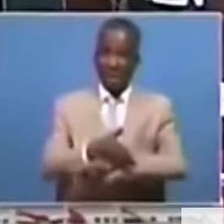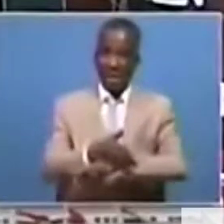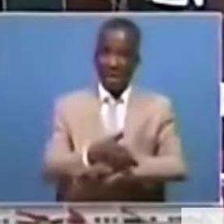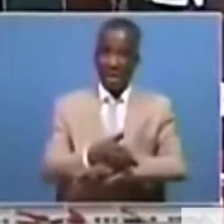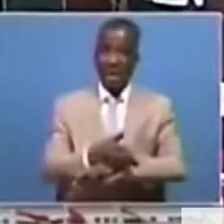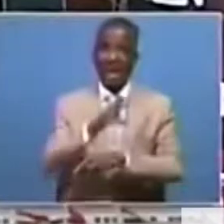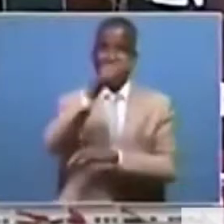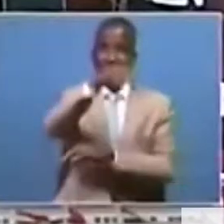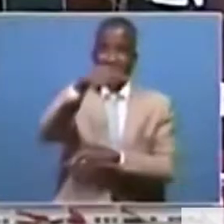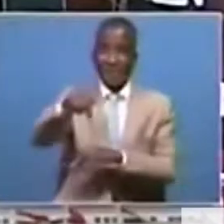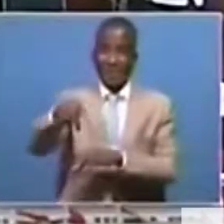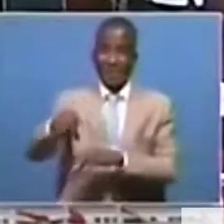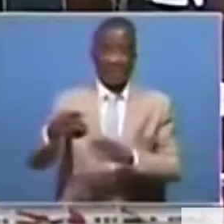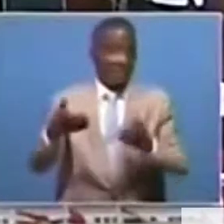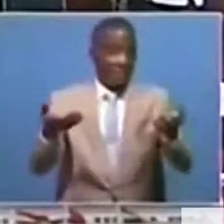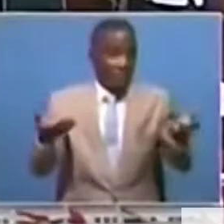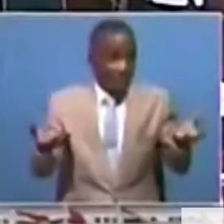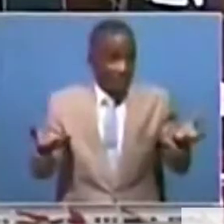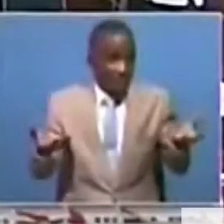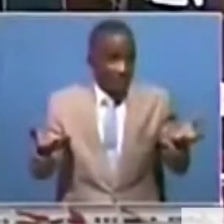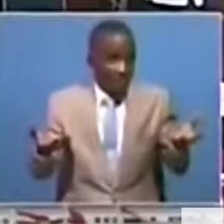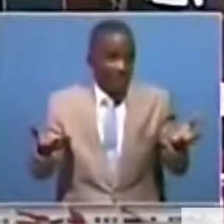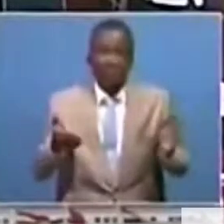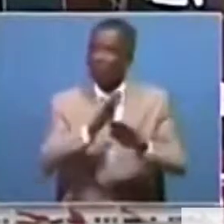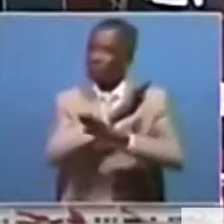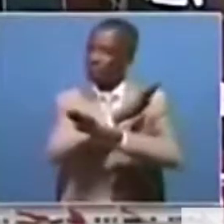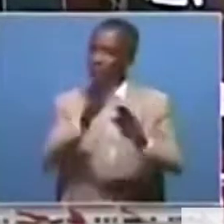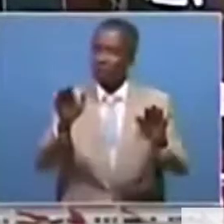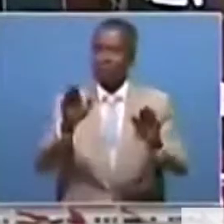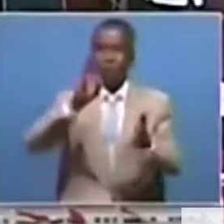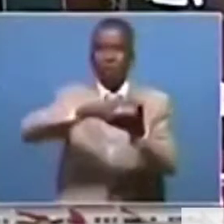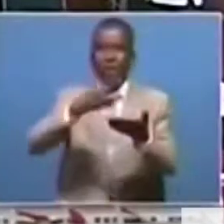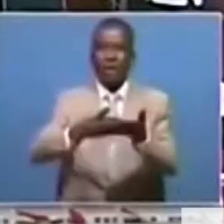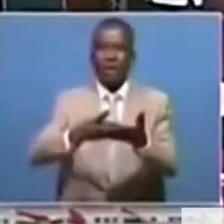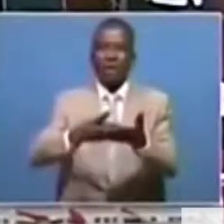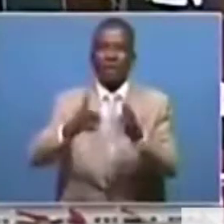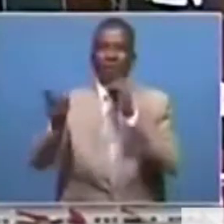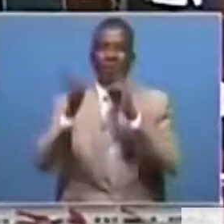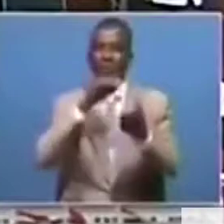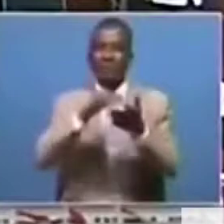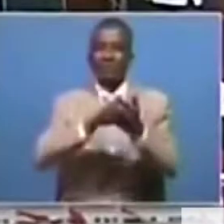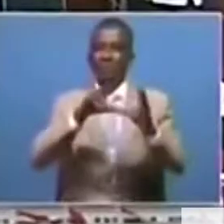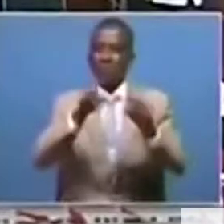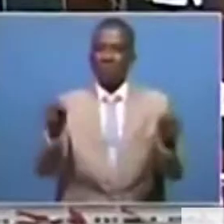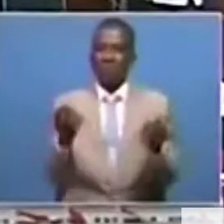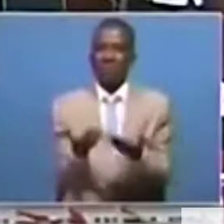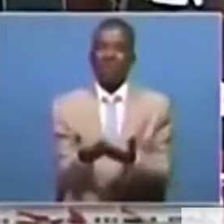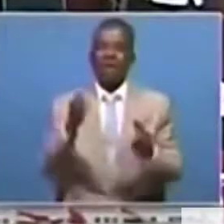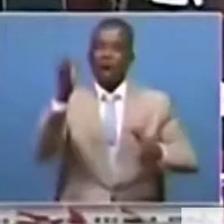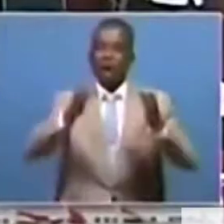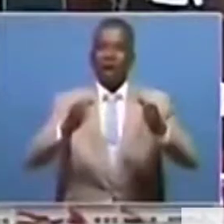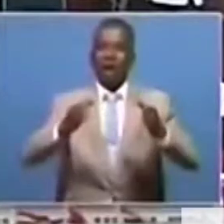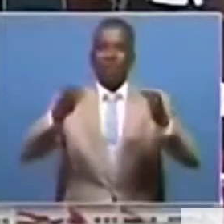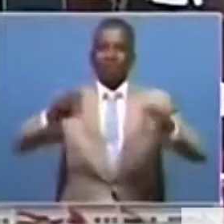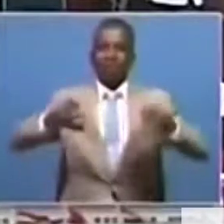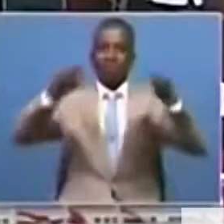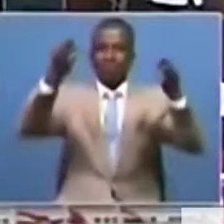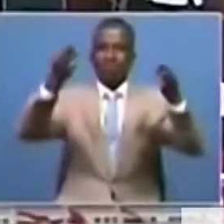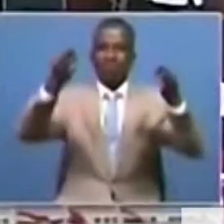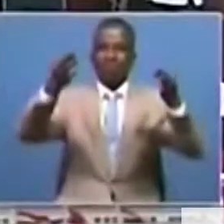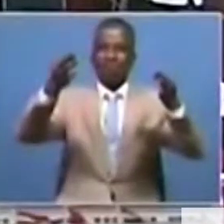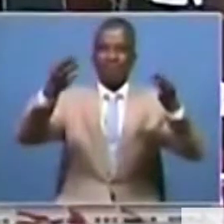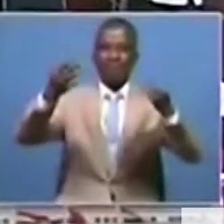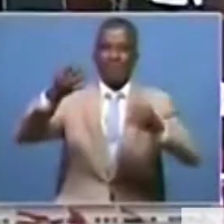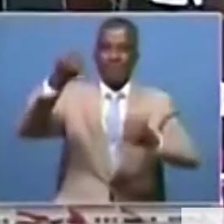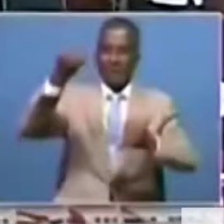respondent, petitioner said he was not bothered about his refusal to testify. The court adjourned for the parties to submit